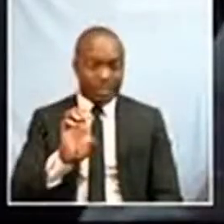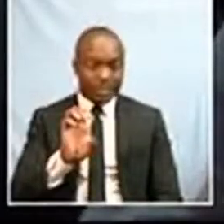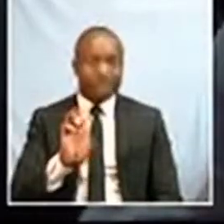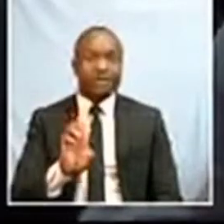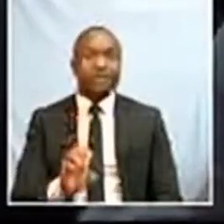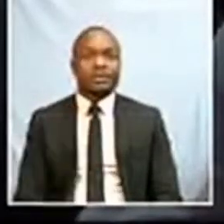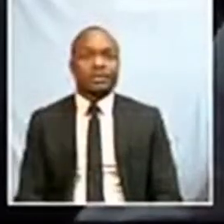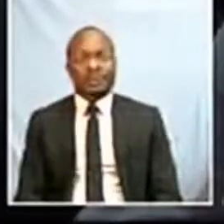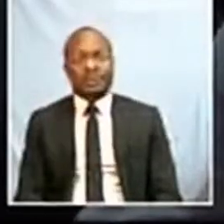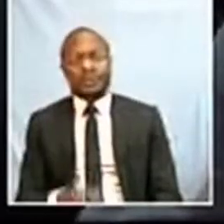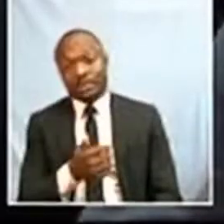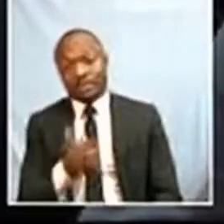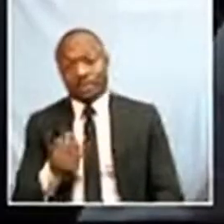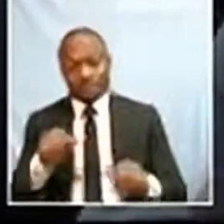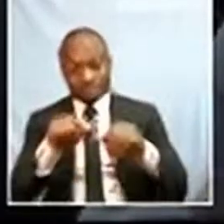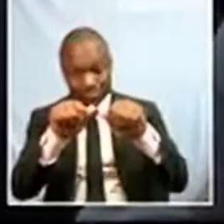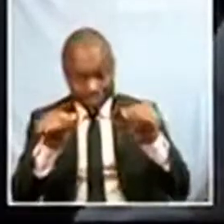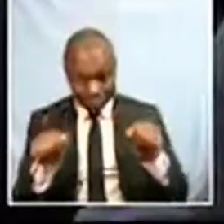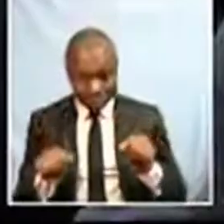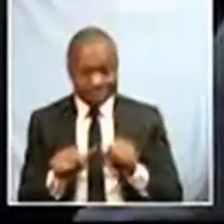as Silwane,